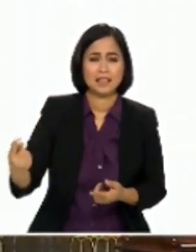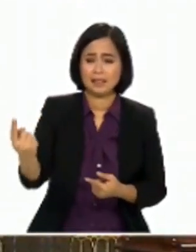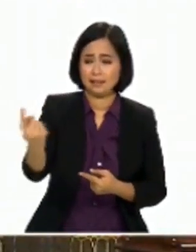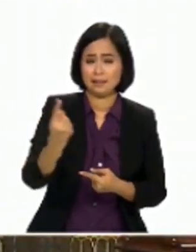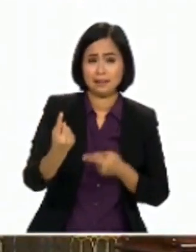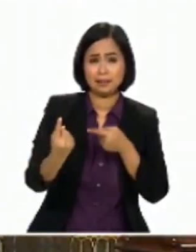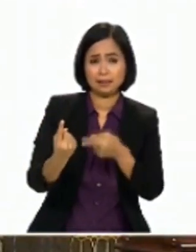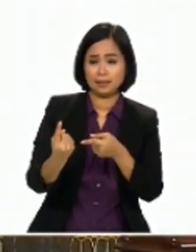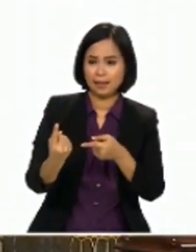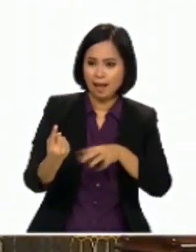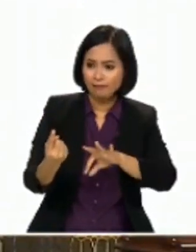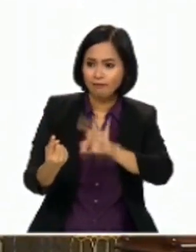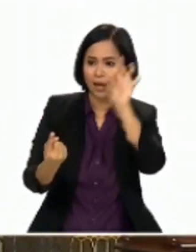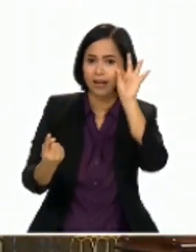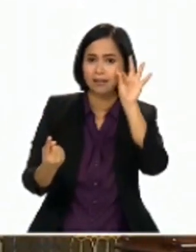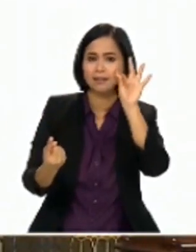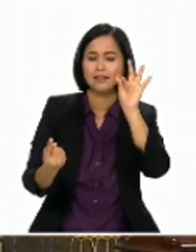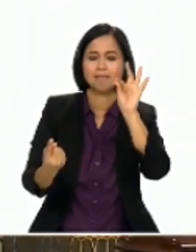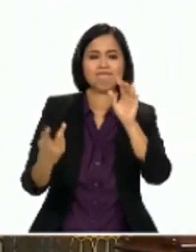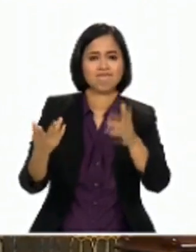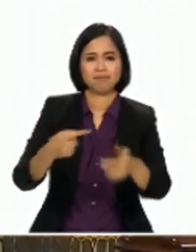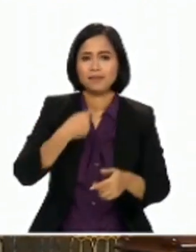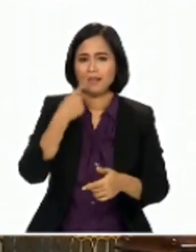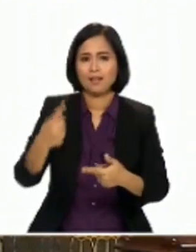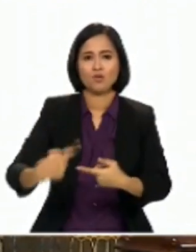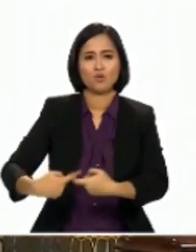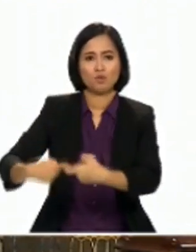isuspend mo, Sir Anyo.